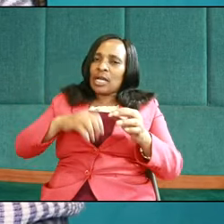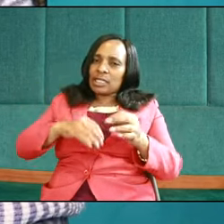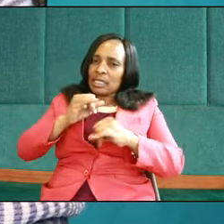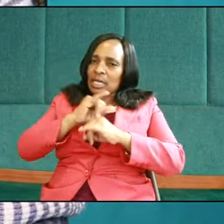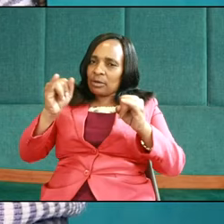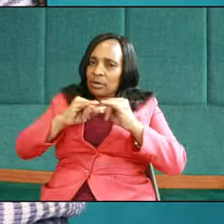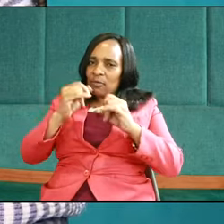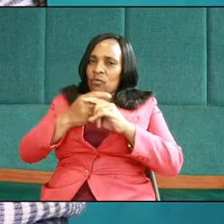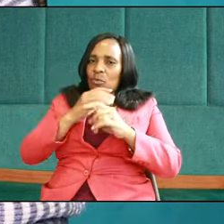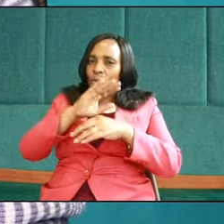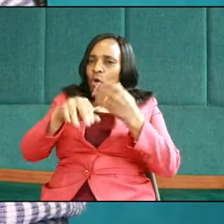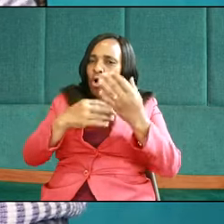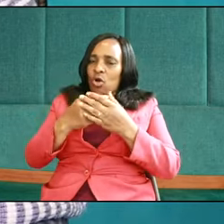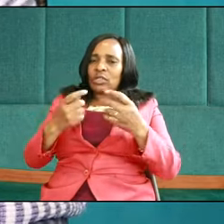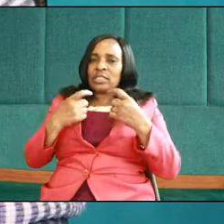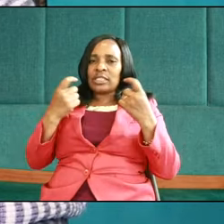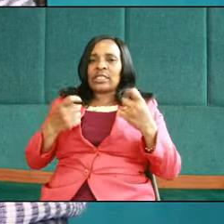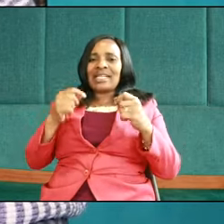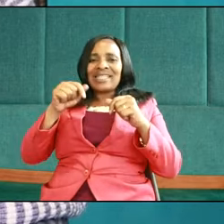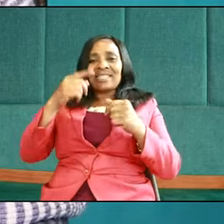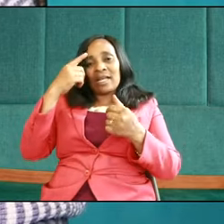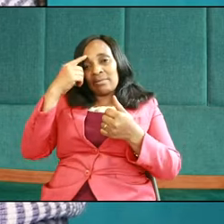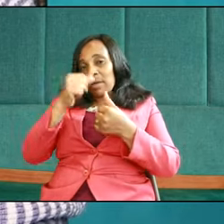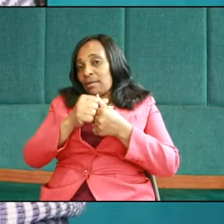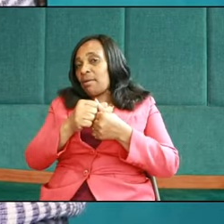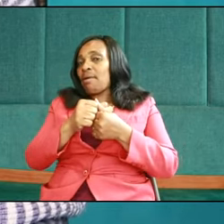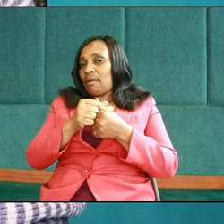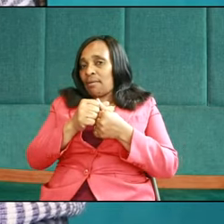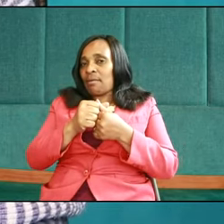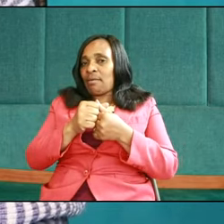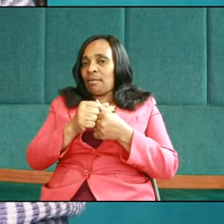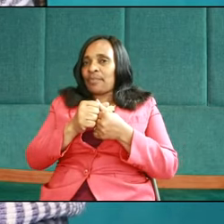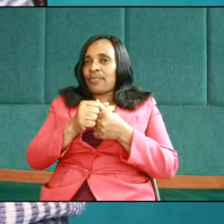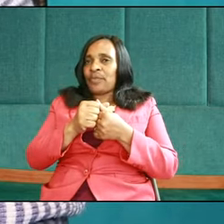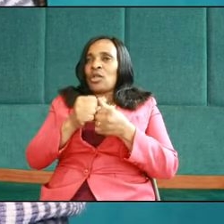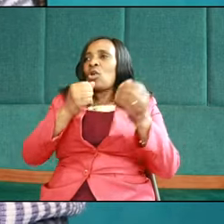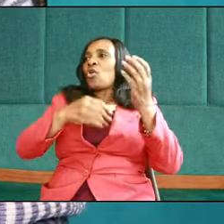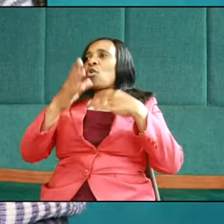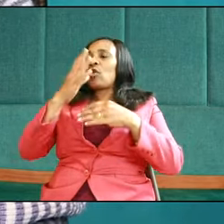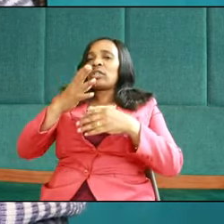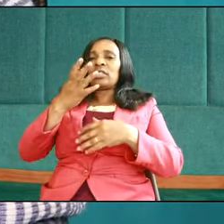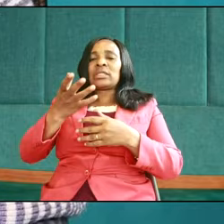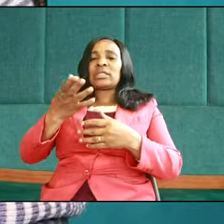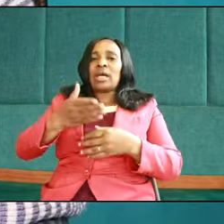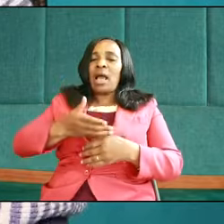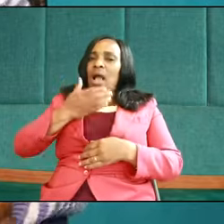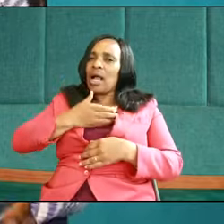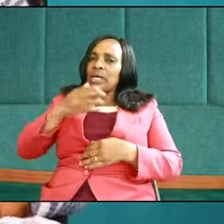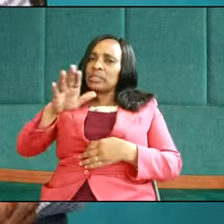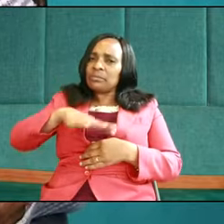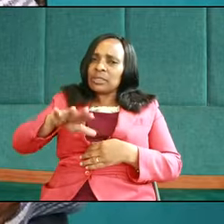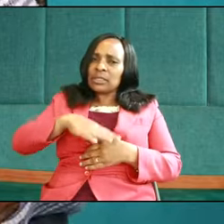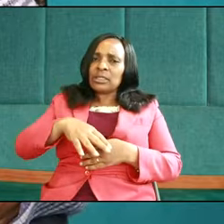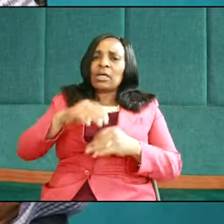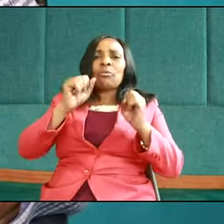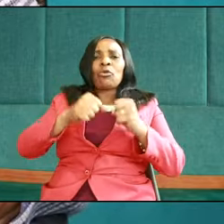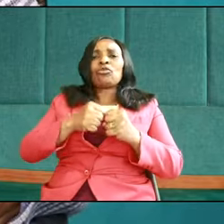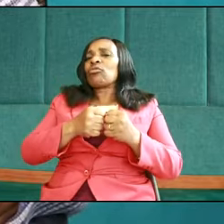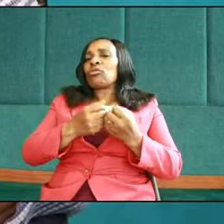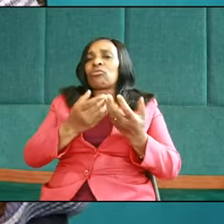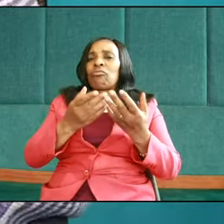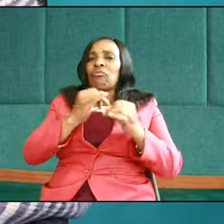sin." It's just a reminder of God's endless grace, that we can be purified